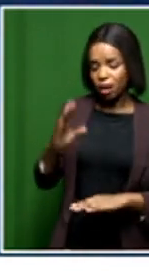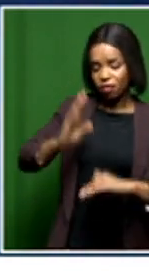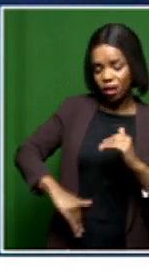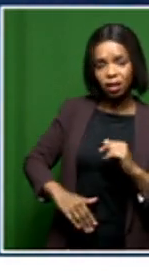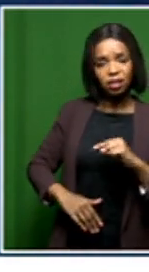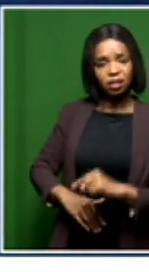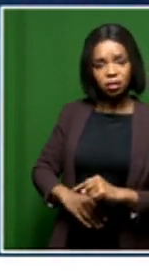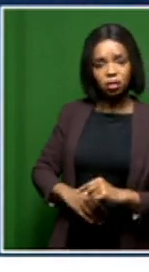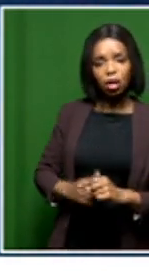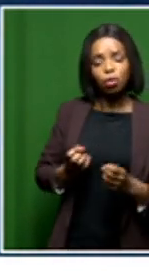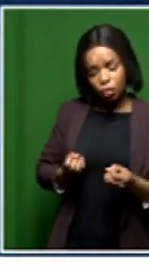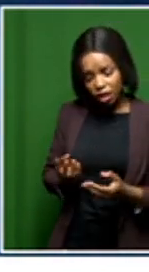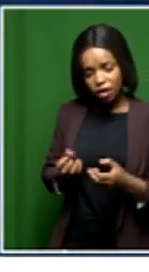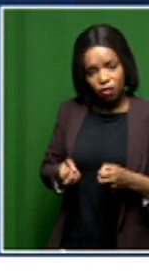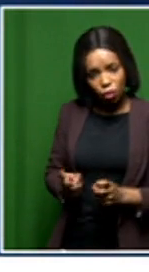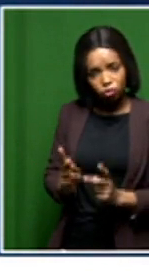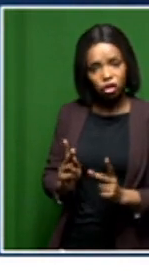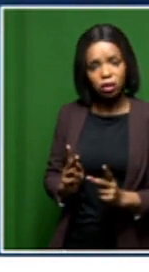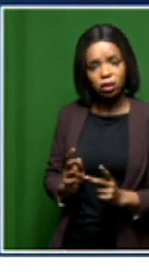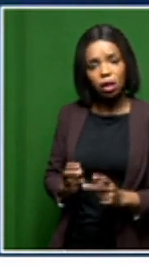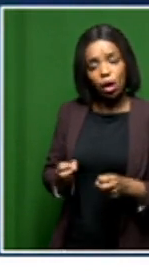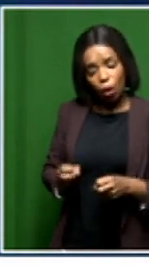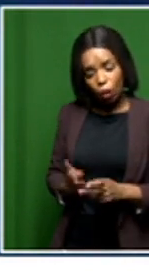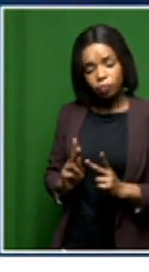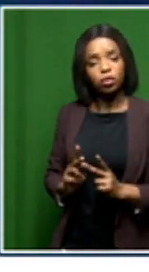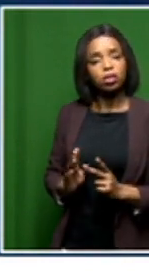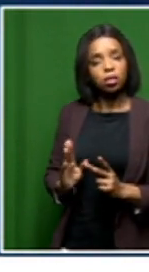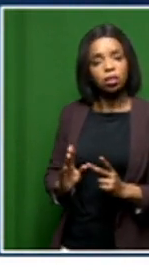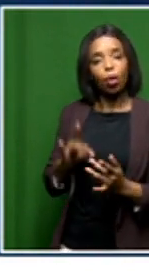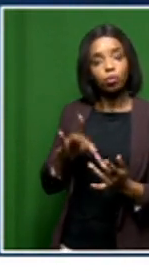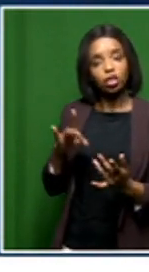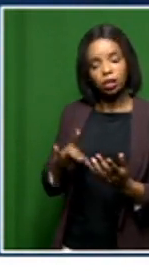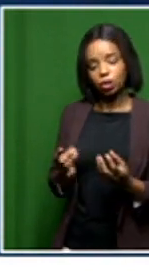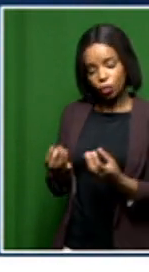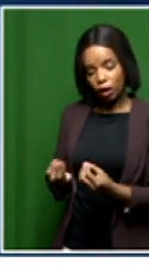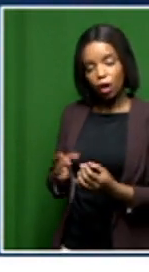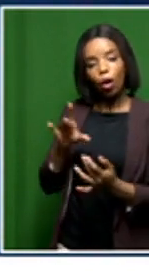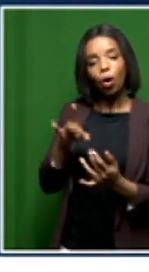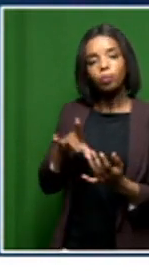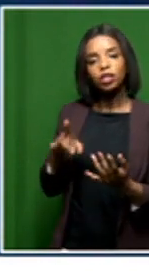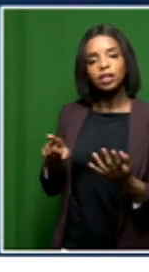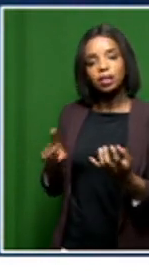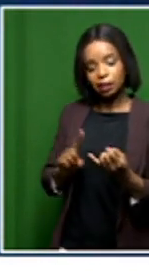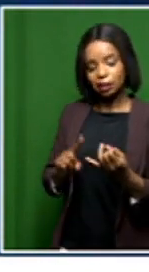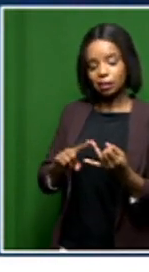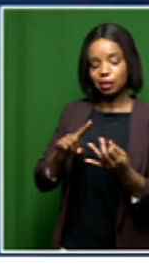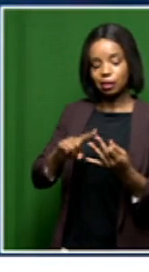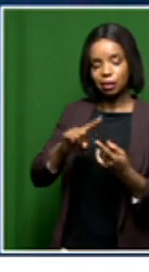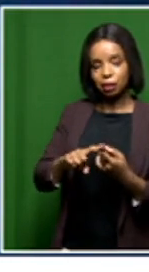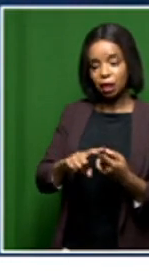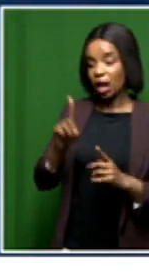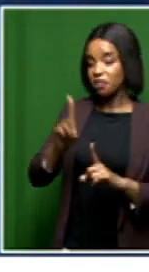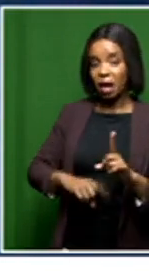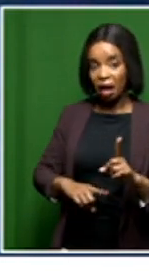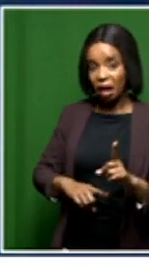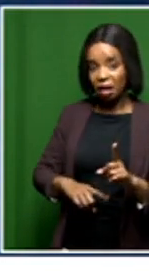If you fail to take advantage of those options, and then we are going to face what is called an enforcement order. You still